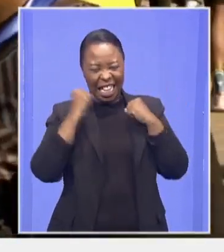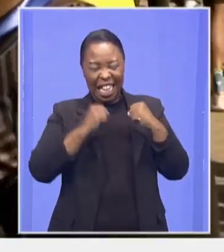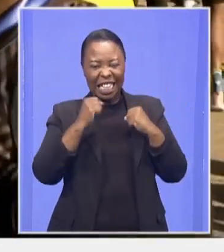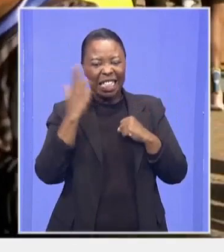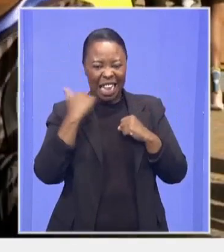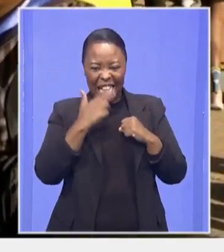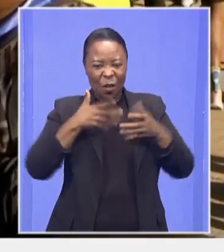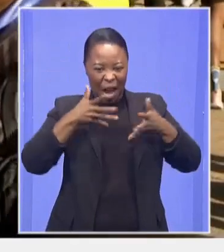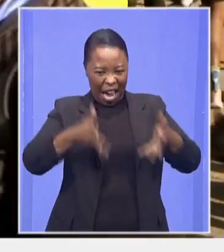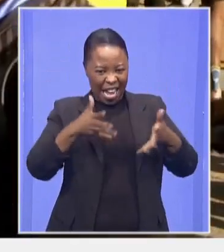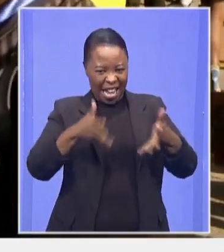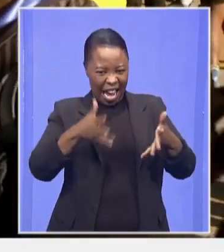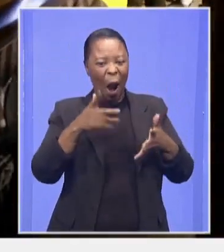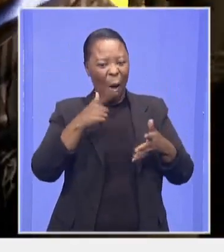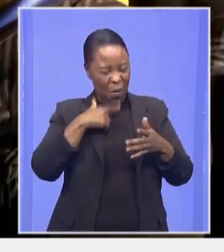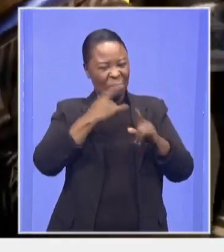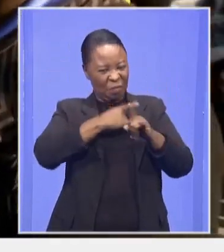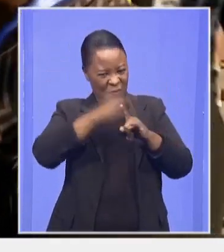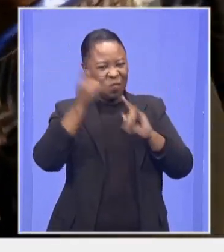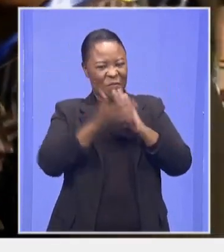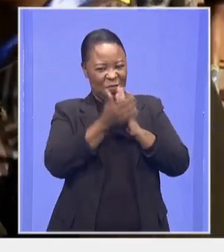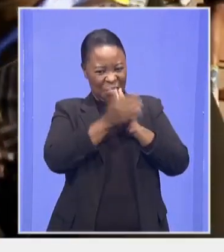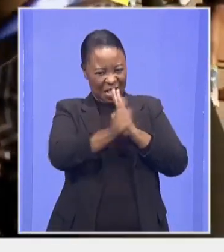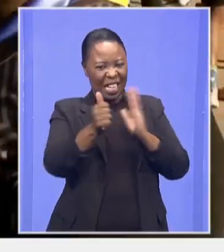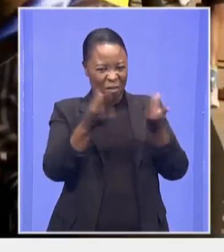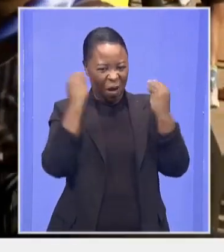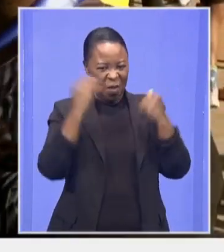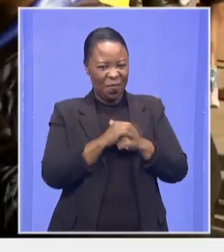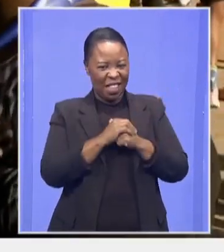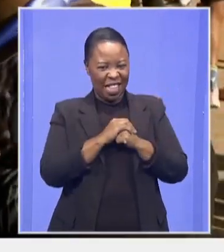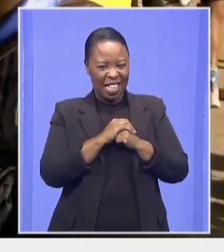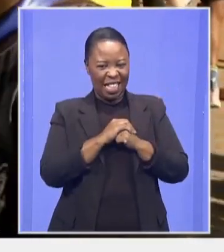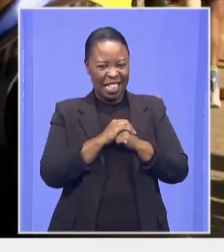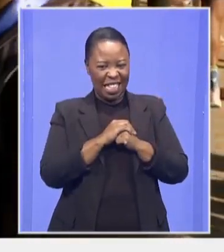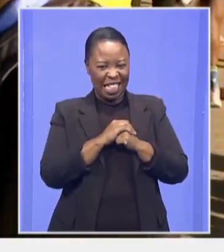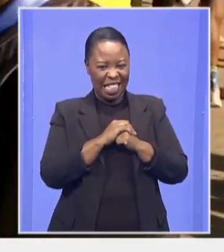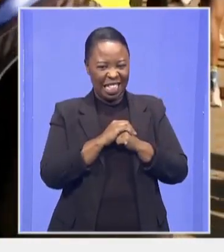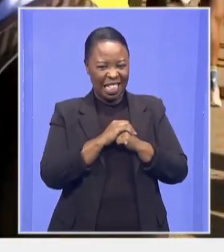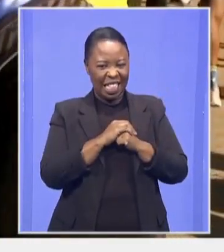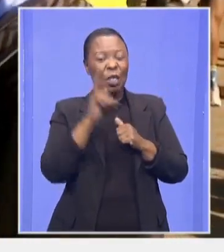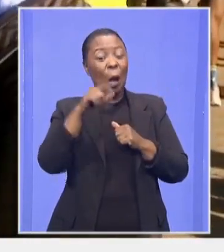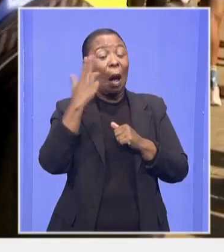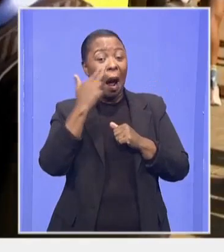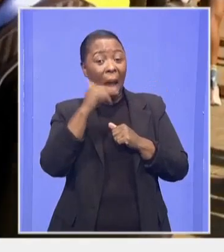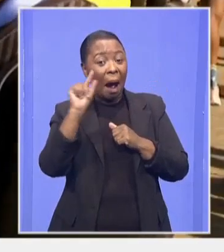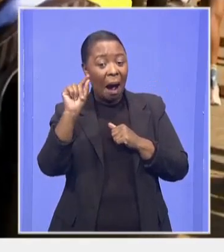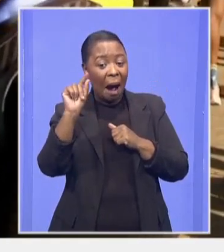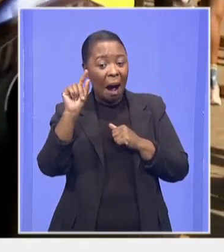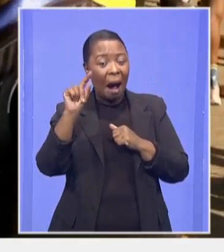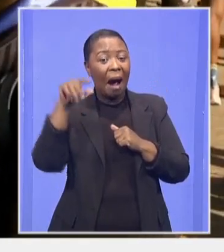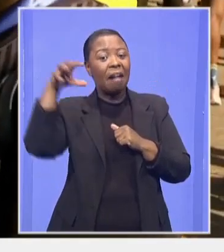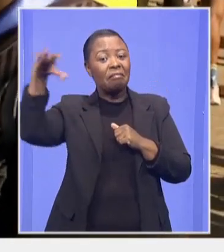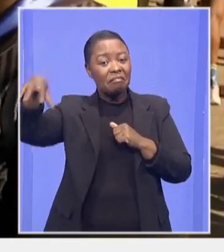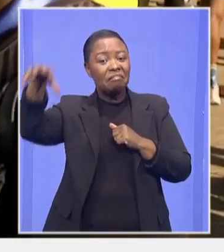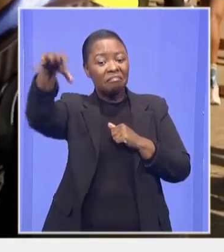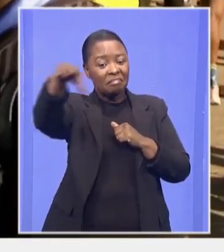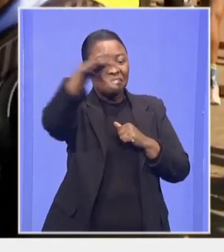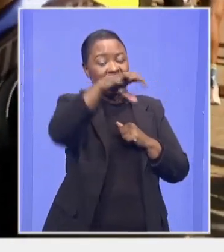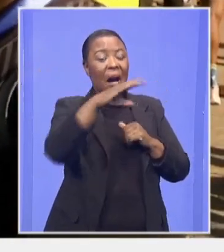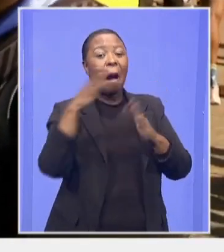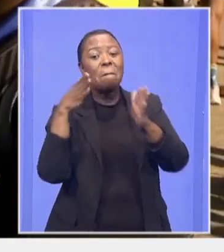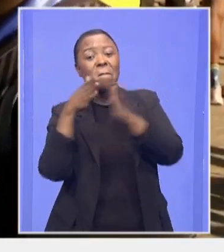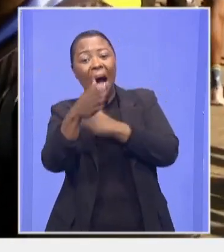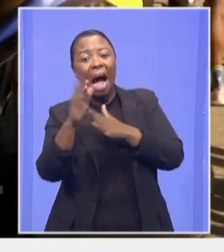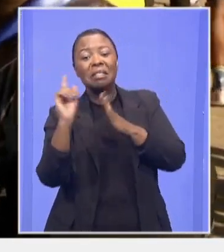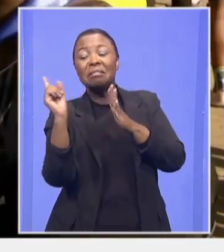there, and we are conquering all these hills. It was exciting to go through all these sites of heritage to pass them through.